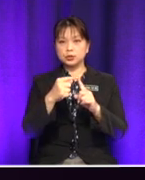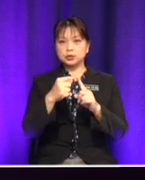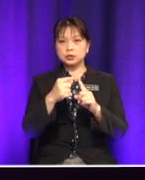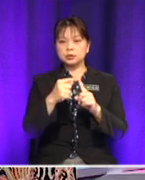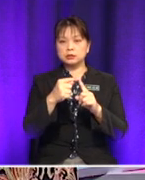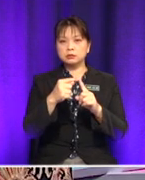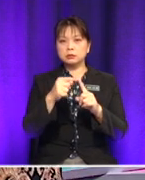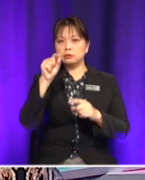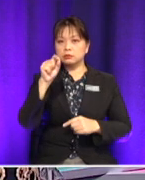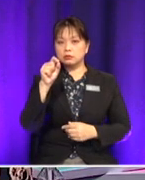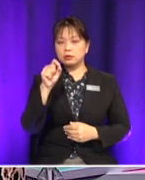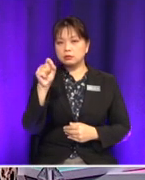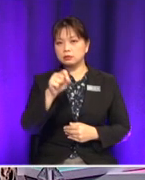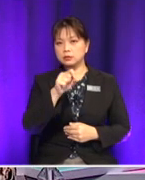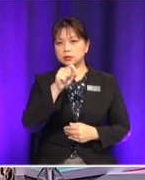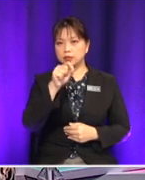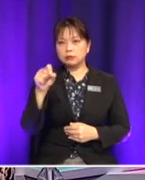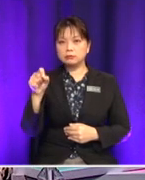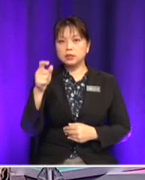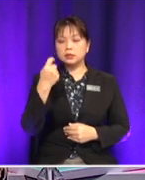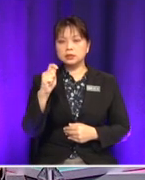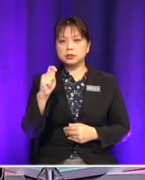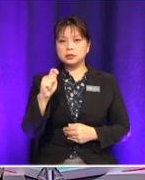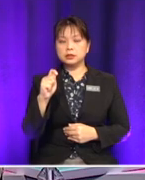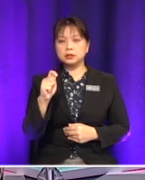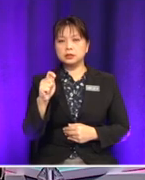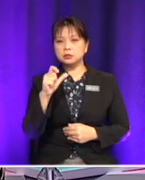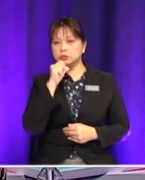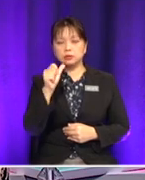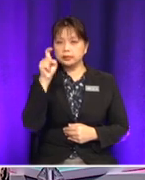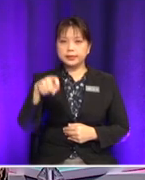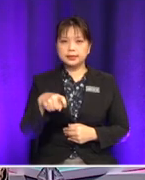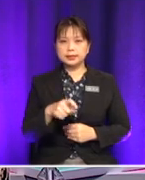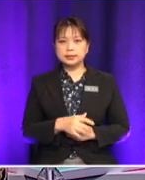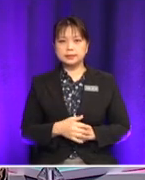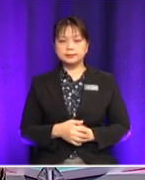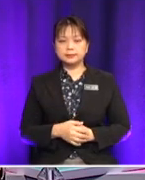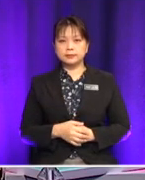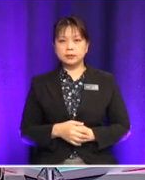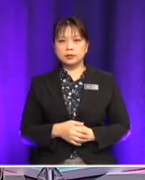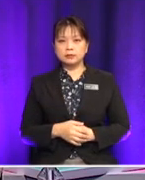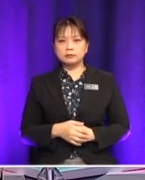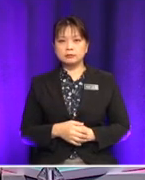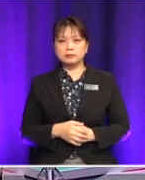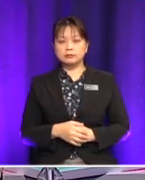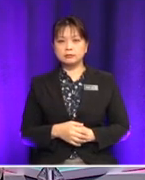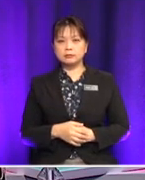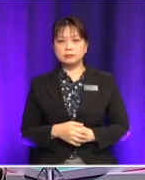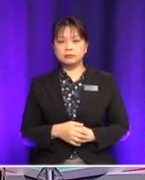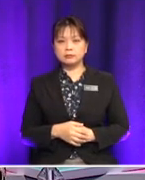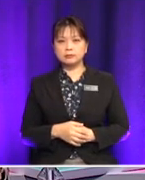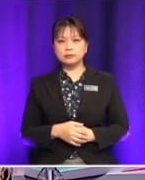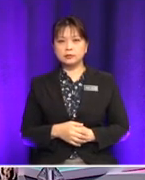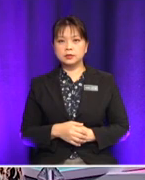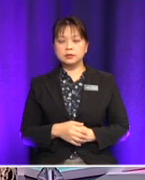heard. Okay. They are given like MCQ options A, B, C, D, so they need to immediately cross out the options which are not